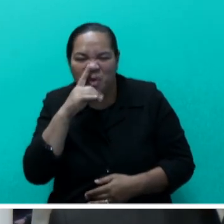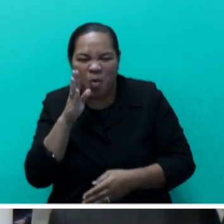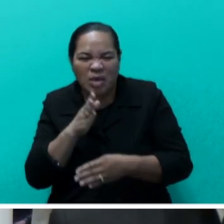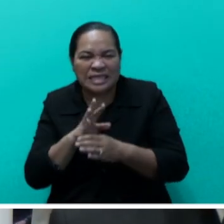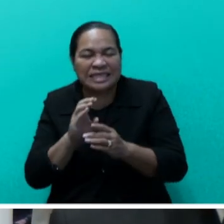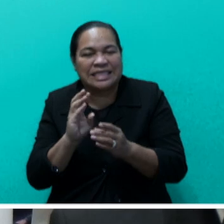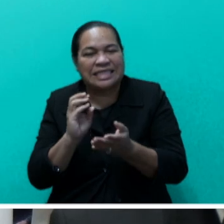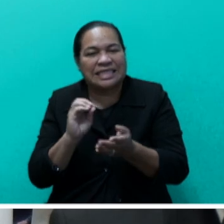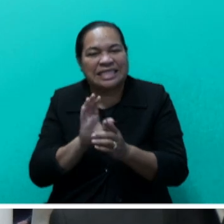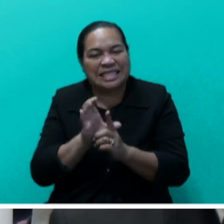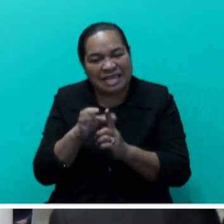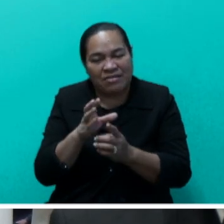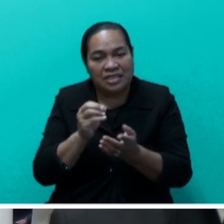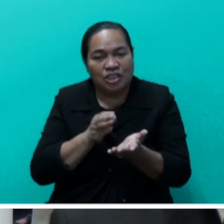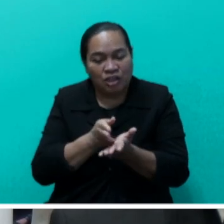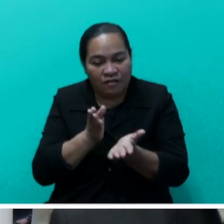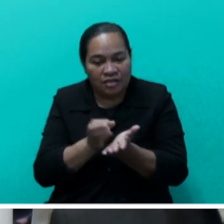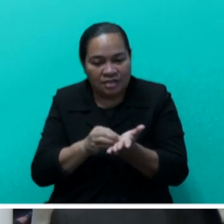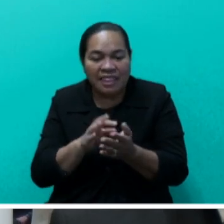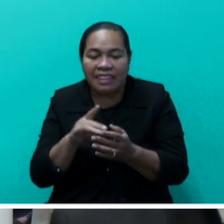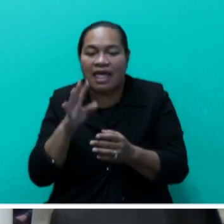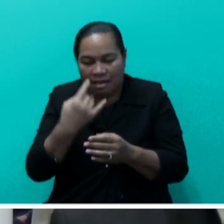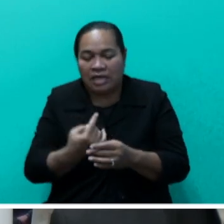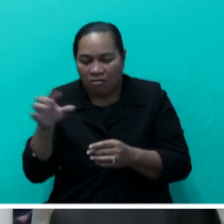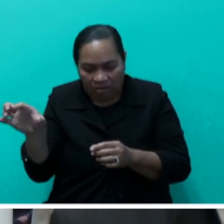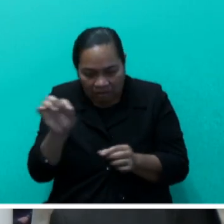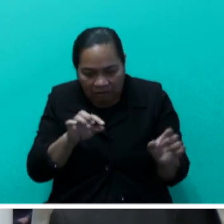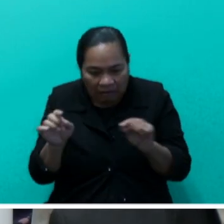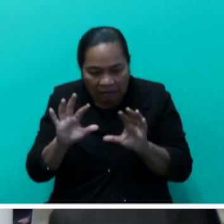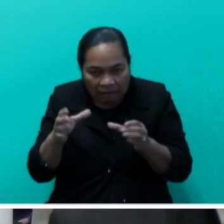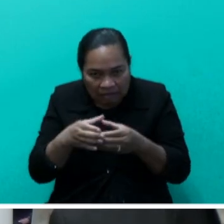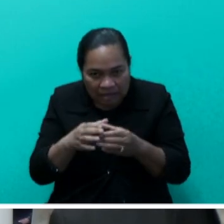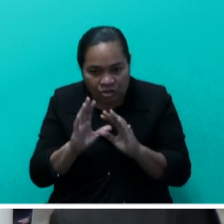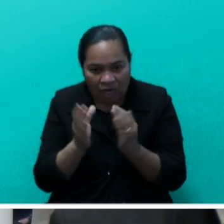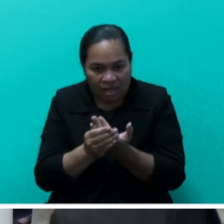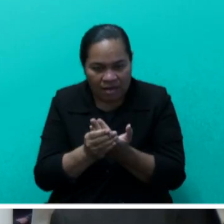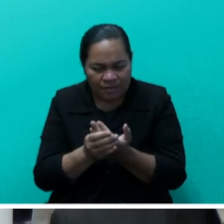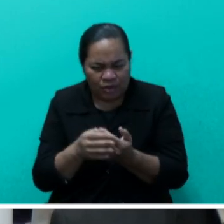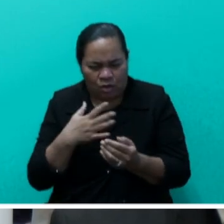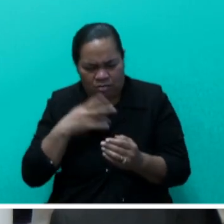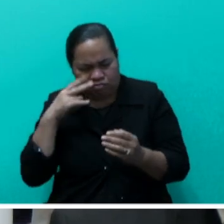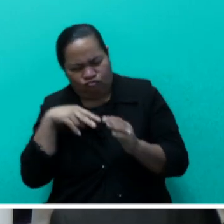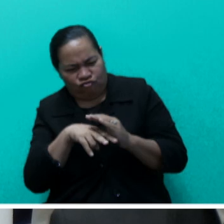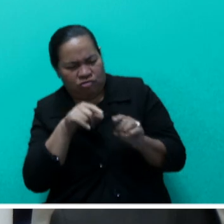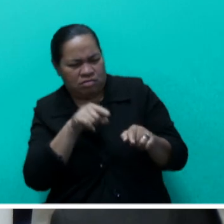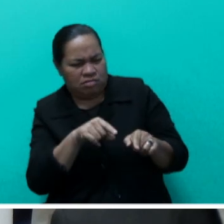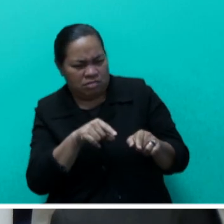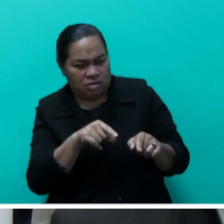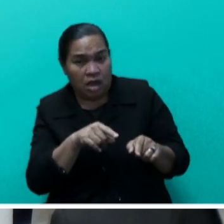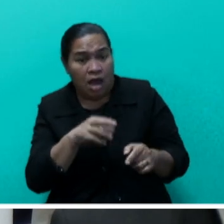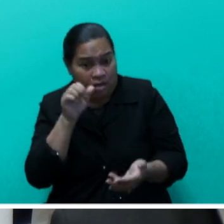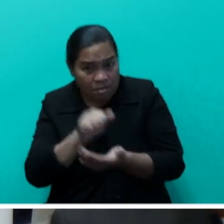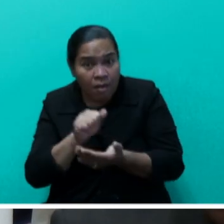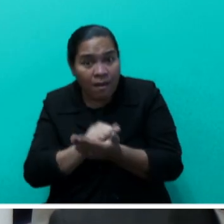the minister at the time had gathered together. And it was not, in what I view, any regulatory body has to